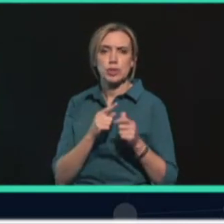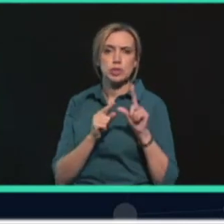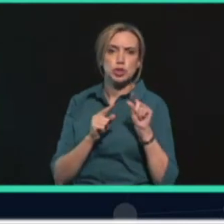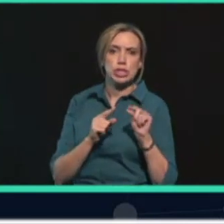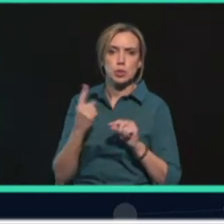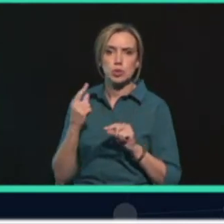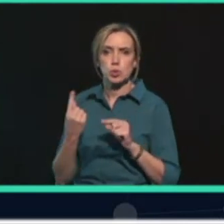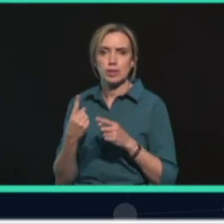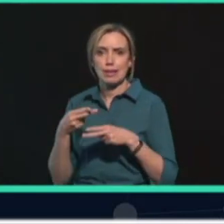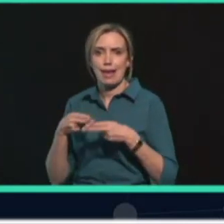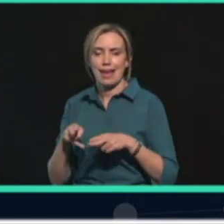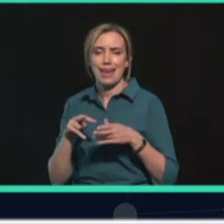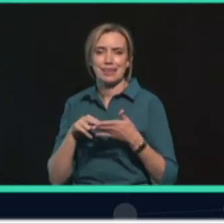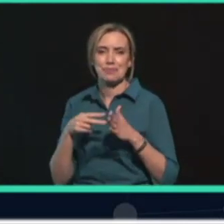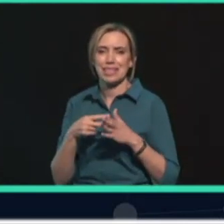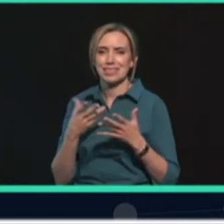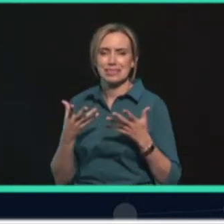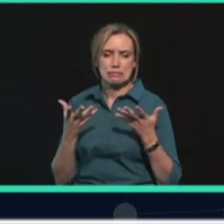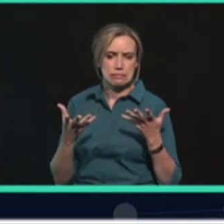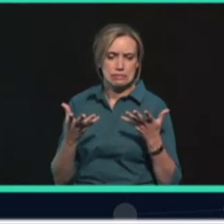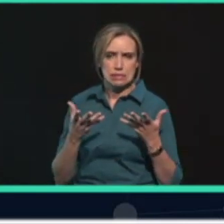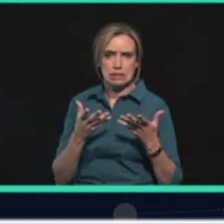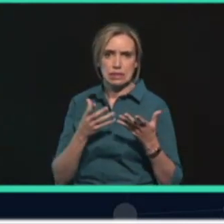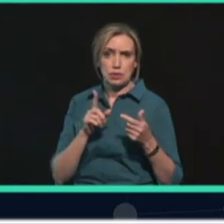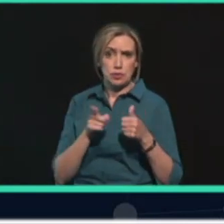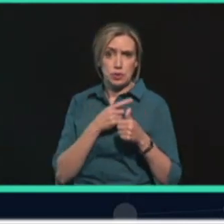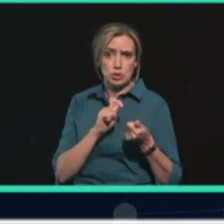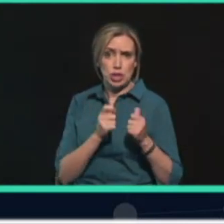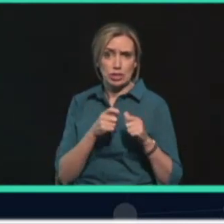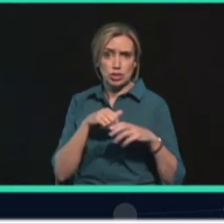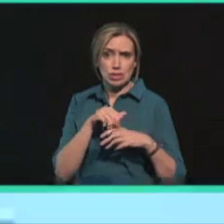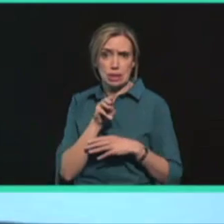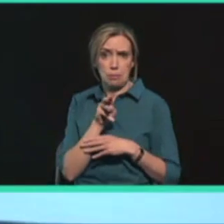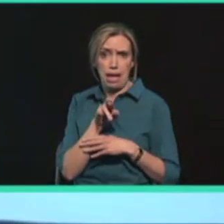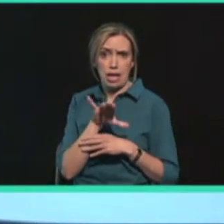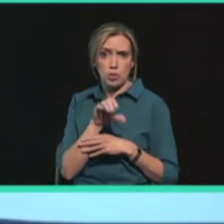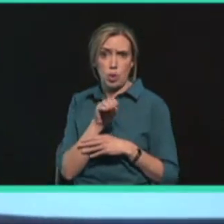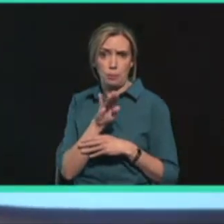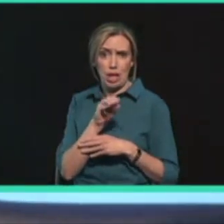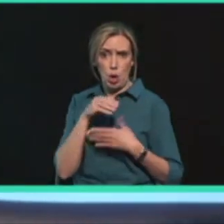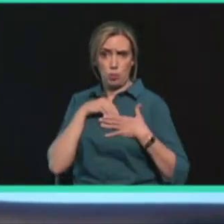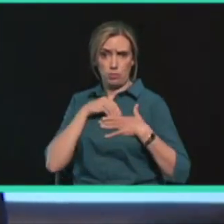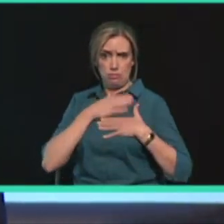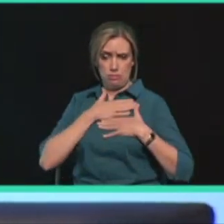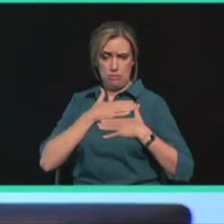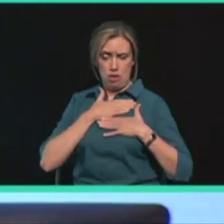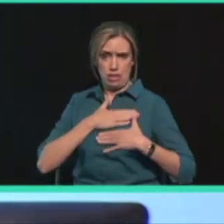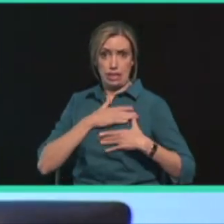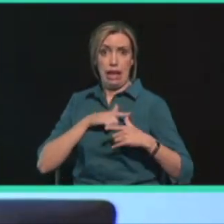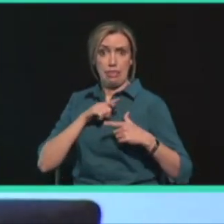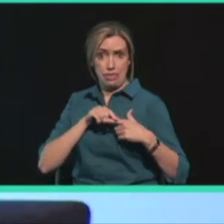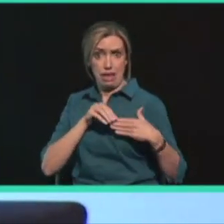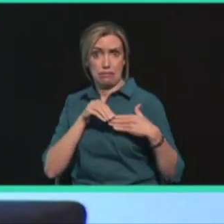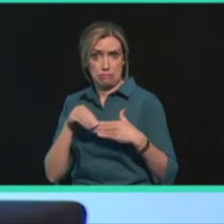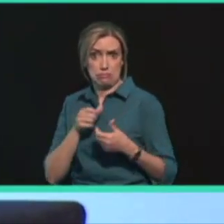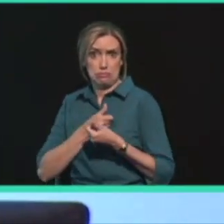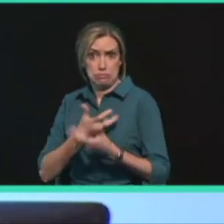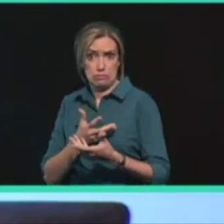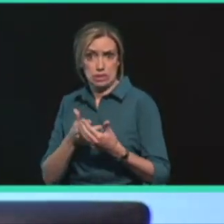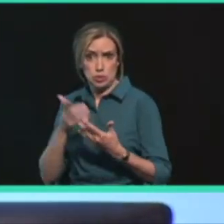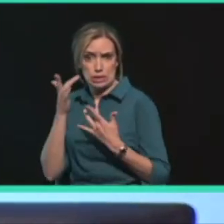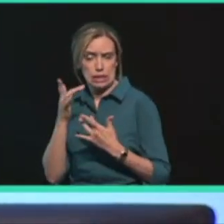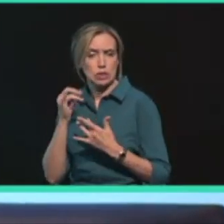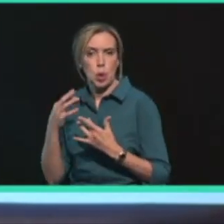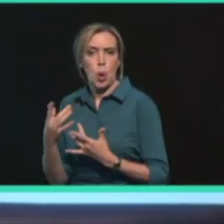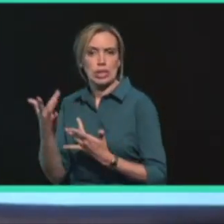Is it first changes in the microbiome and then the disease, and vice versa? And I think in some of the diseases it will be the one way and